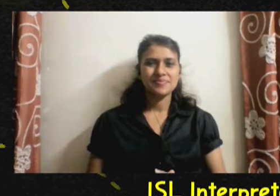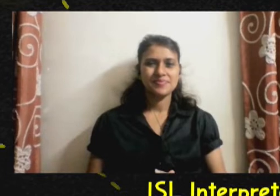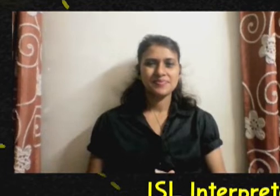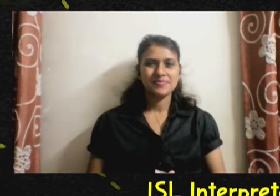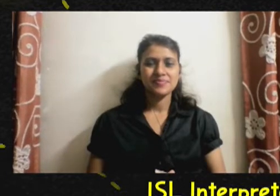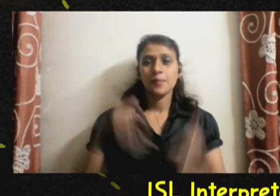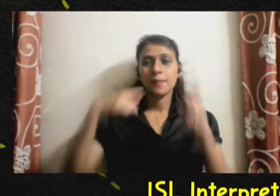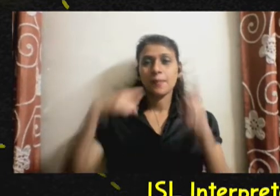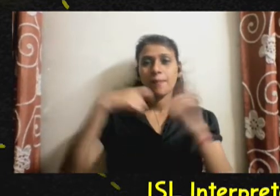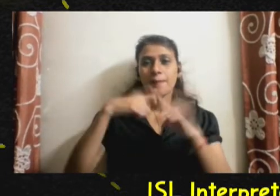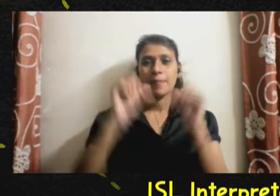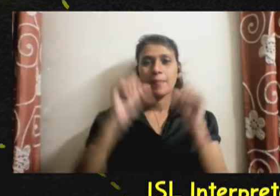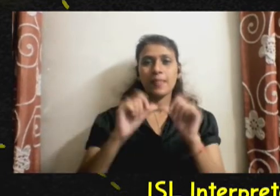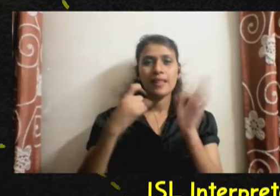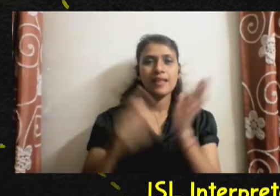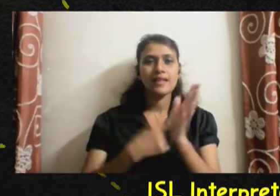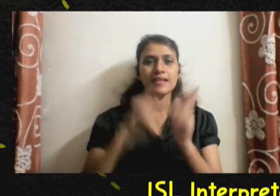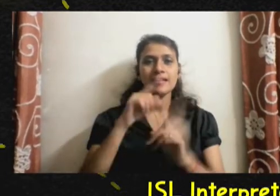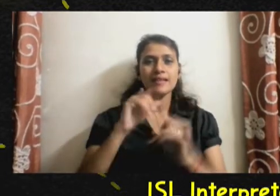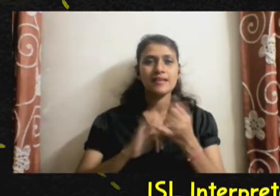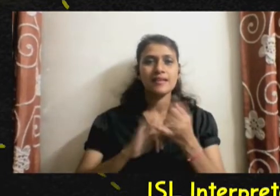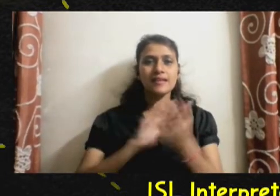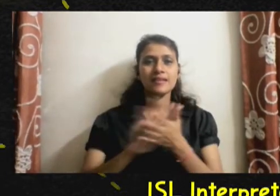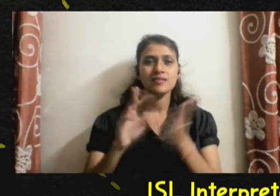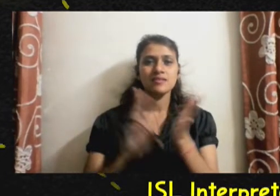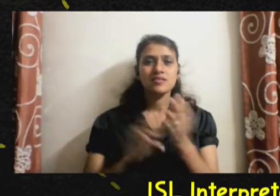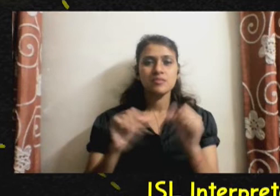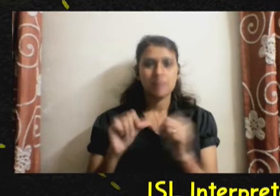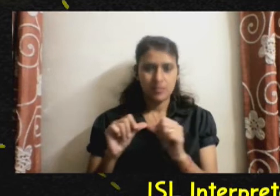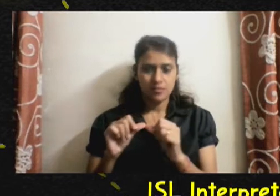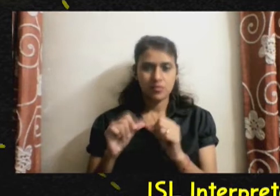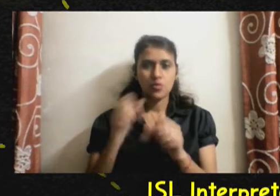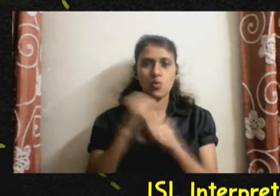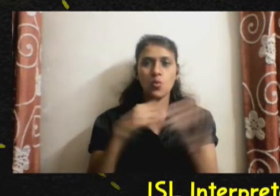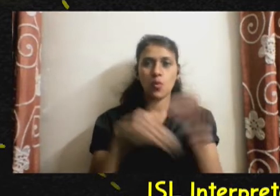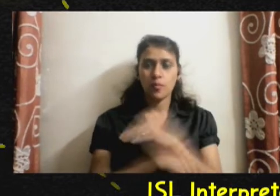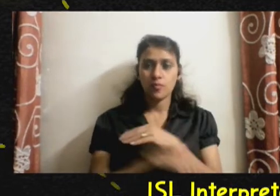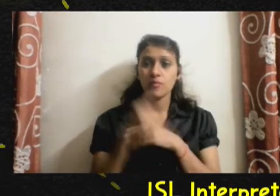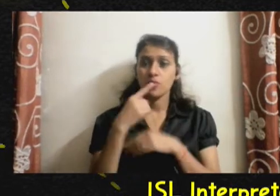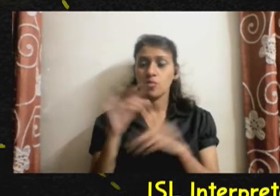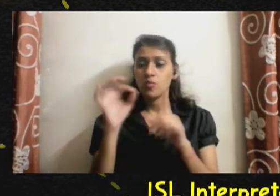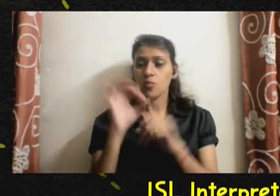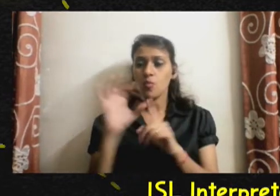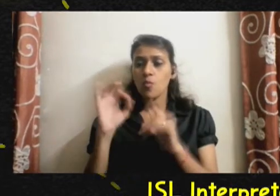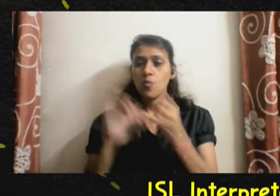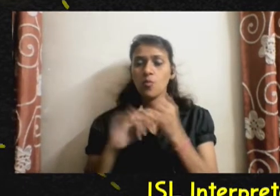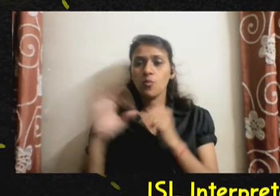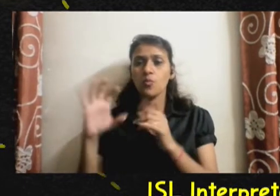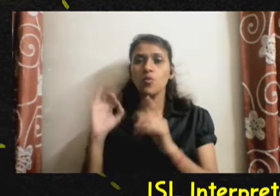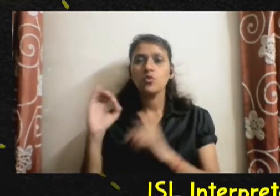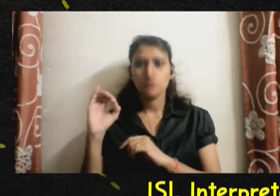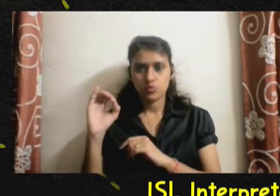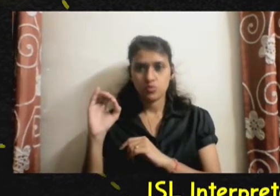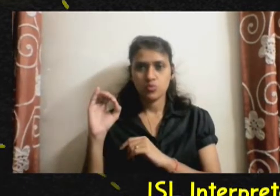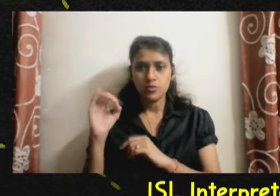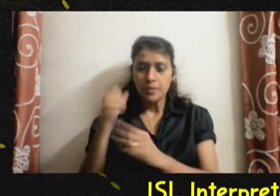Karishma Gupta wanted to know, and I'm just going to summarize it, that given POCSO's mandatory reporting, how do you support girls